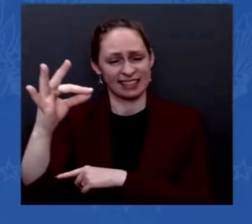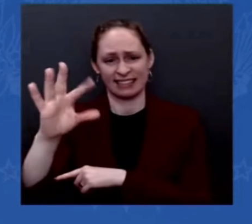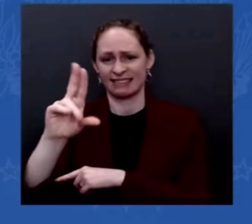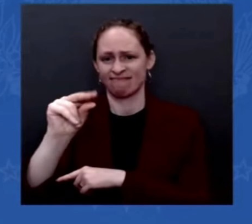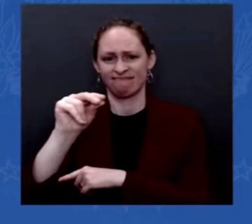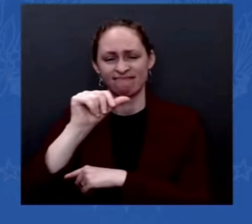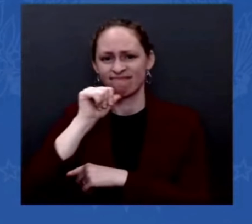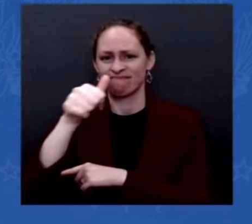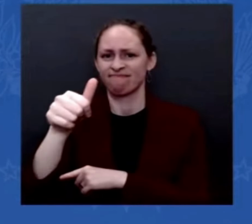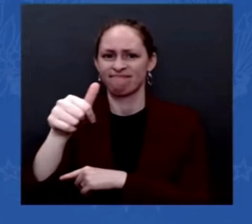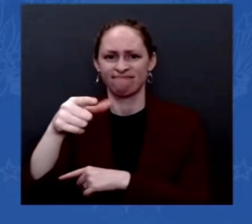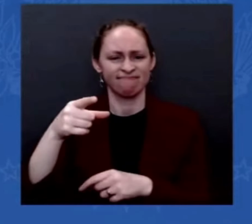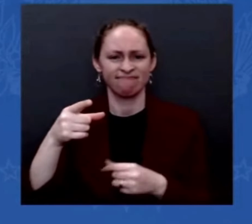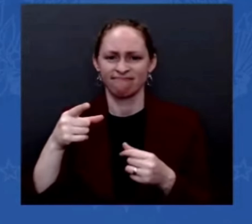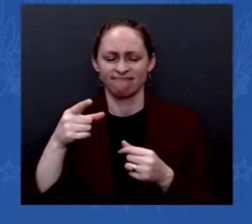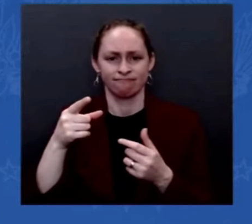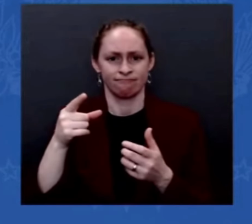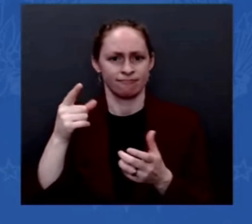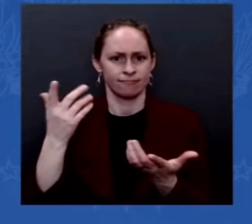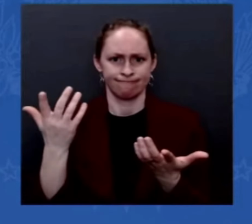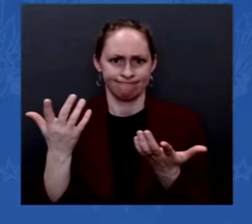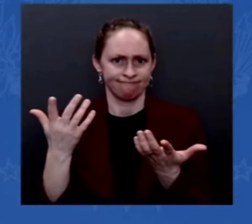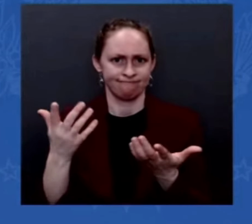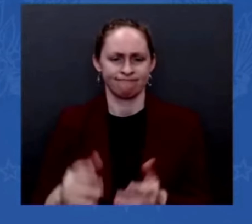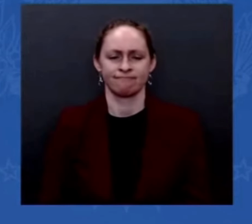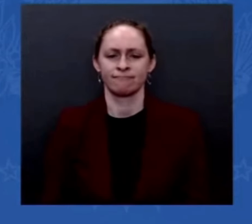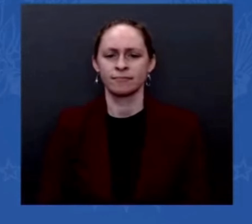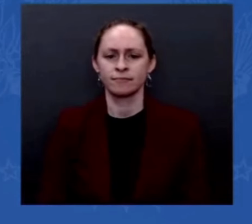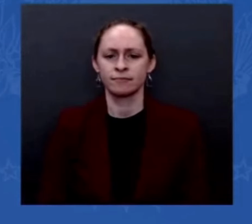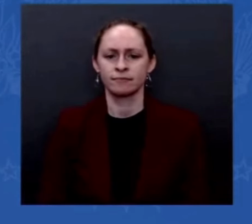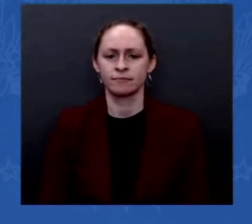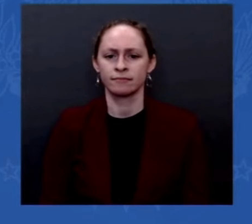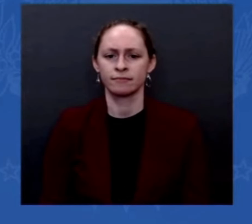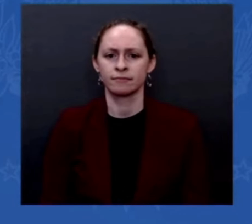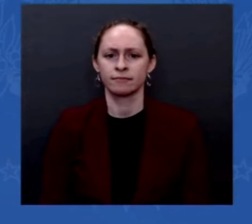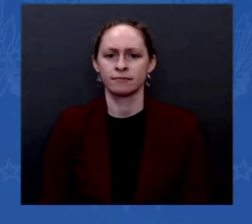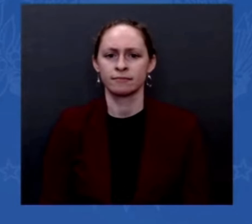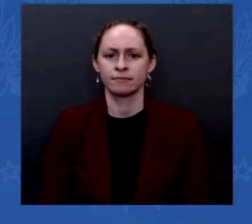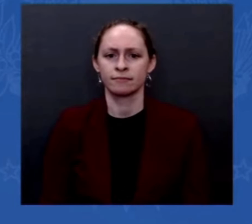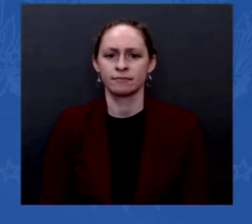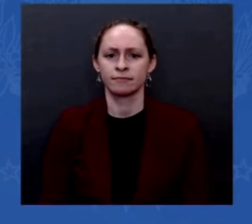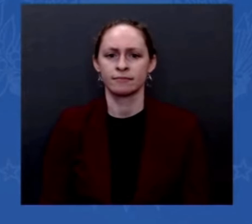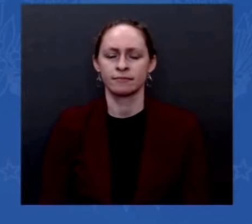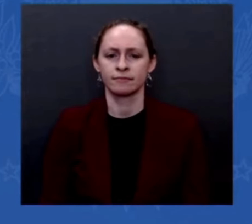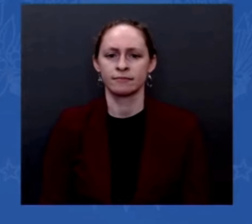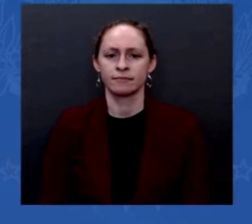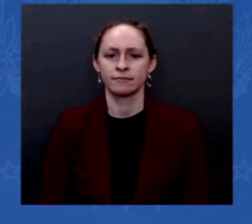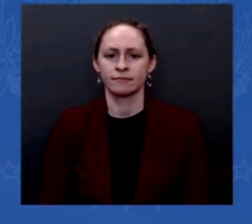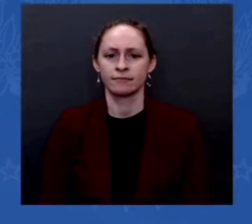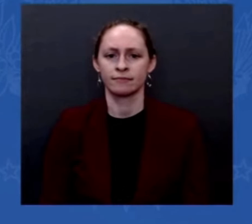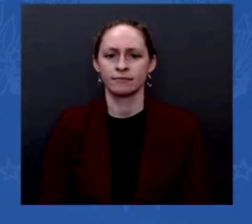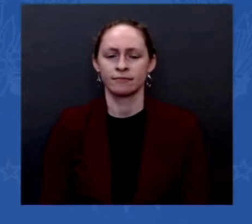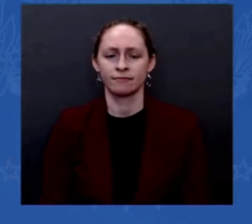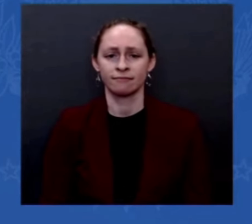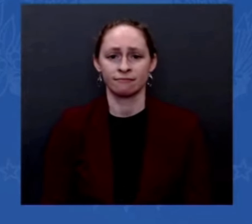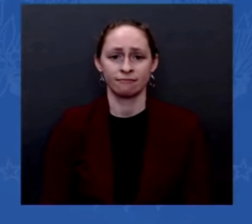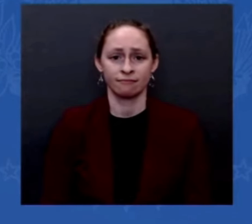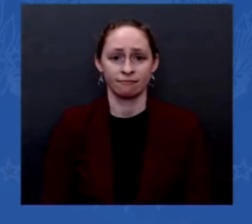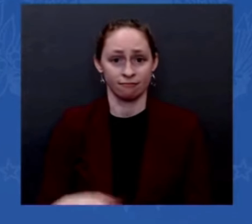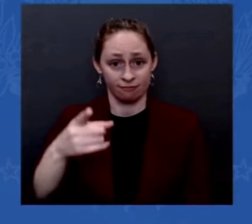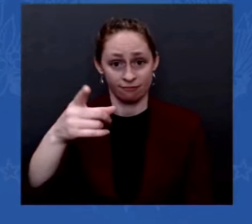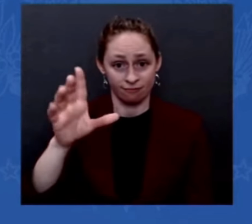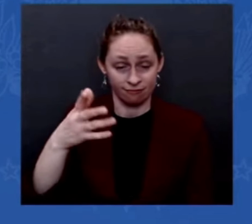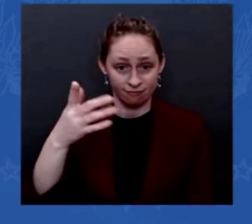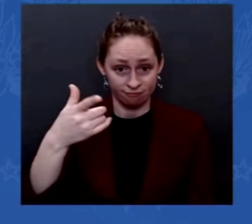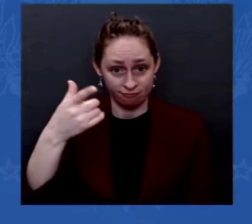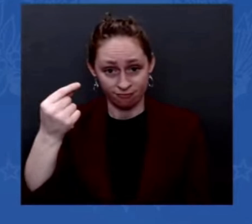that statement. Well, I'll let you all make the judgment whether they're correct. The question I have for you, sir, if you'd let me finish, is